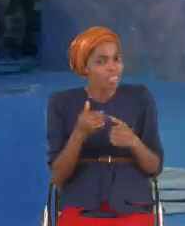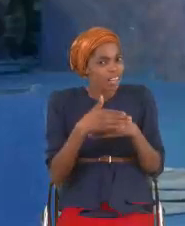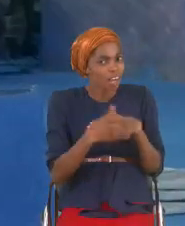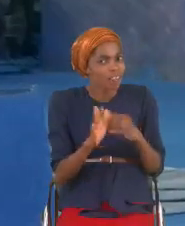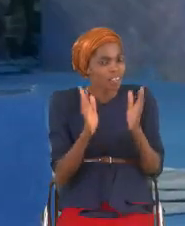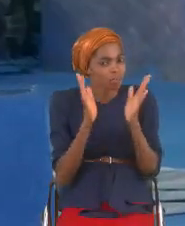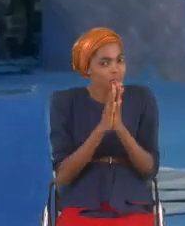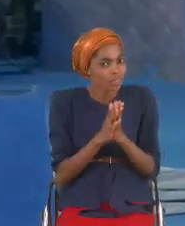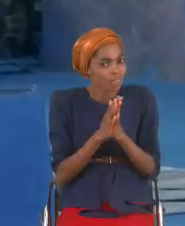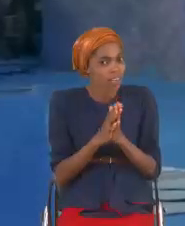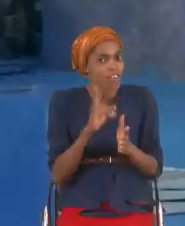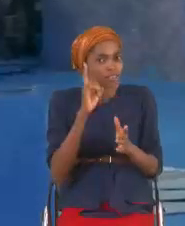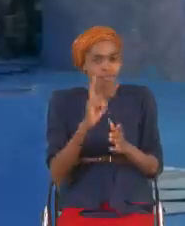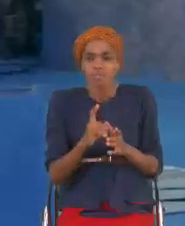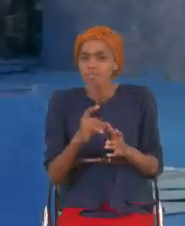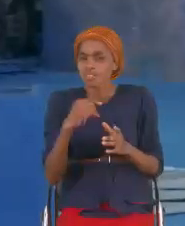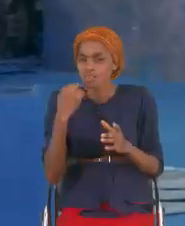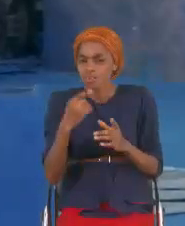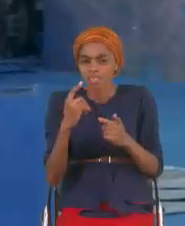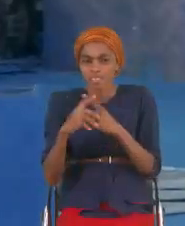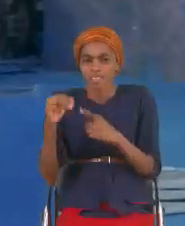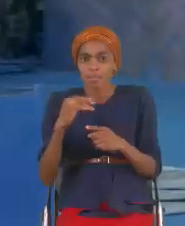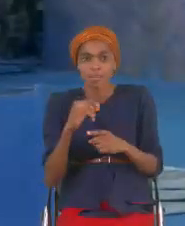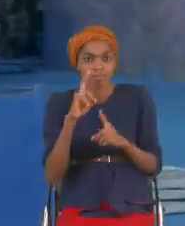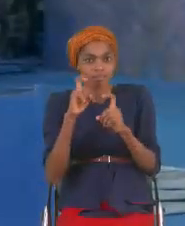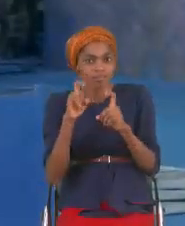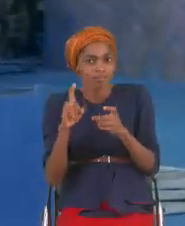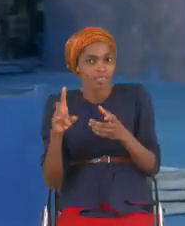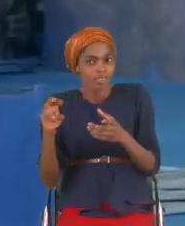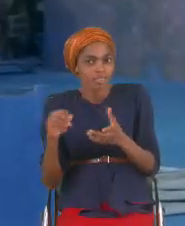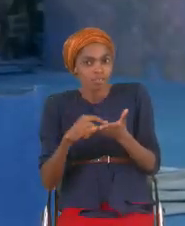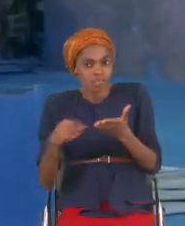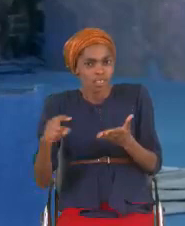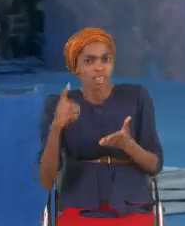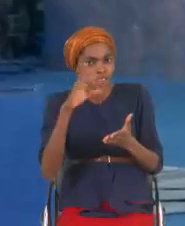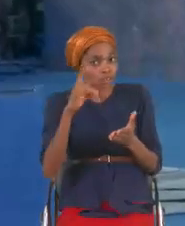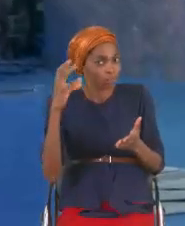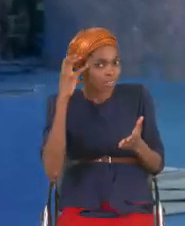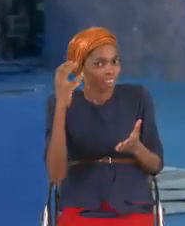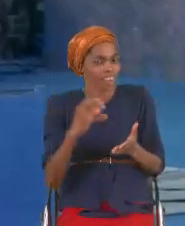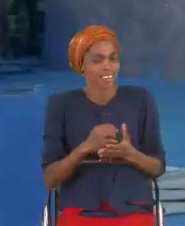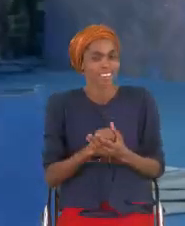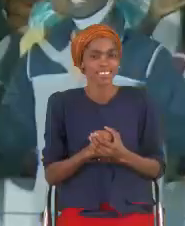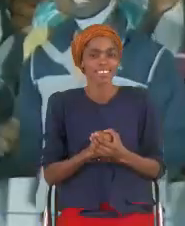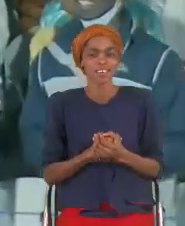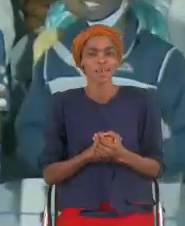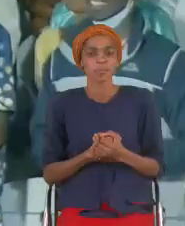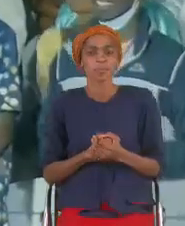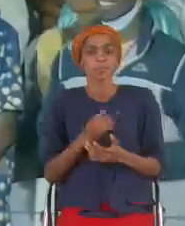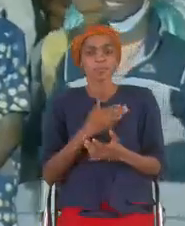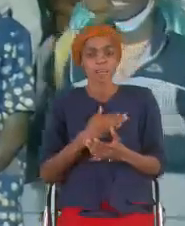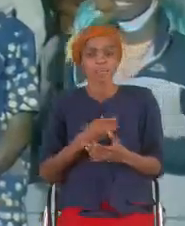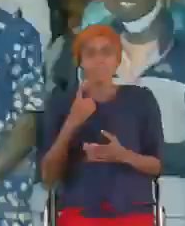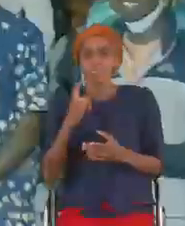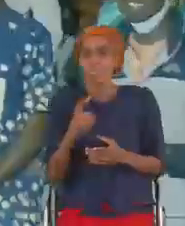prayer, you speak to them, you will test them, they will hear you. And then you